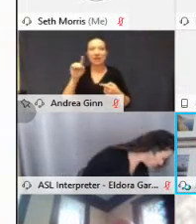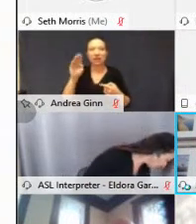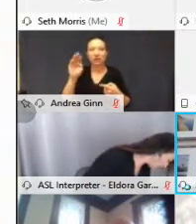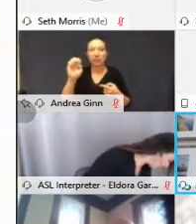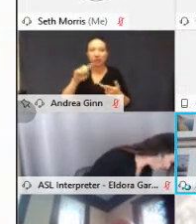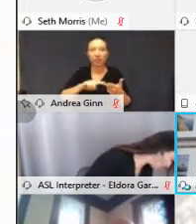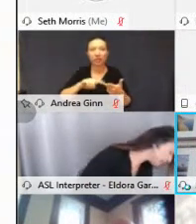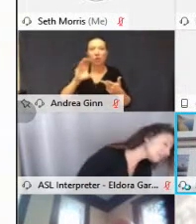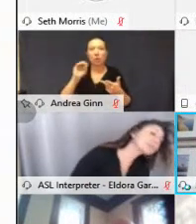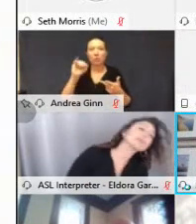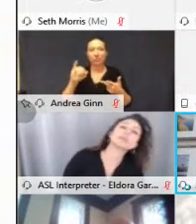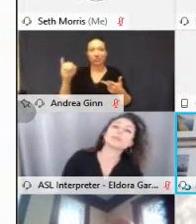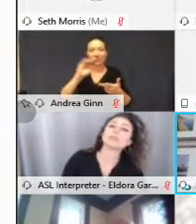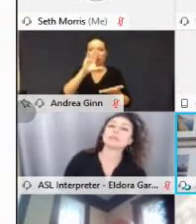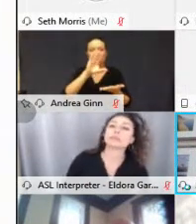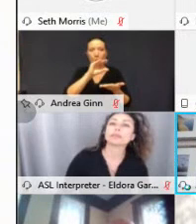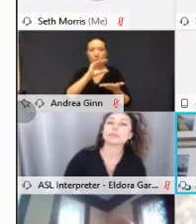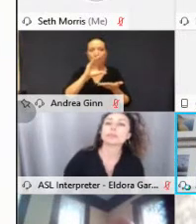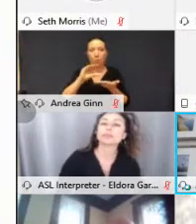their co-insurance.